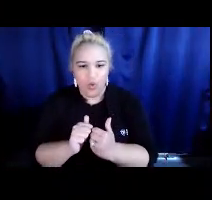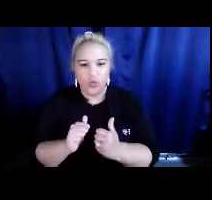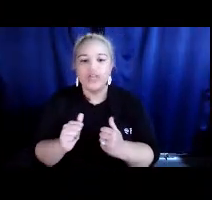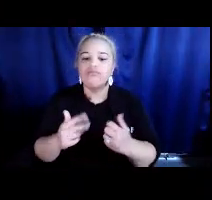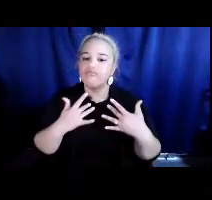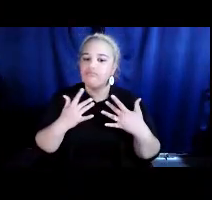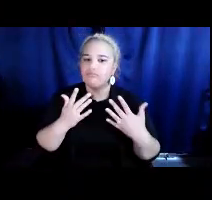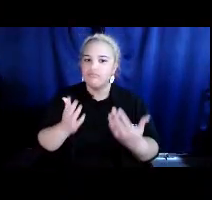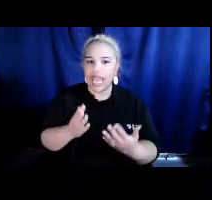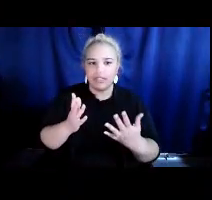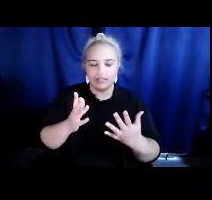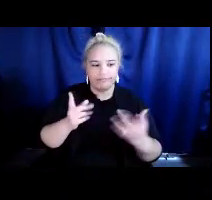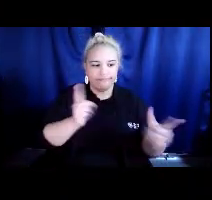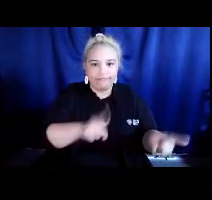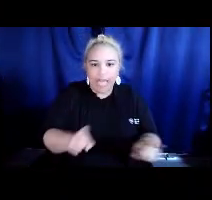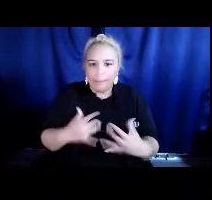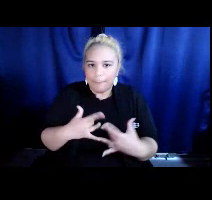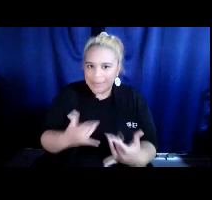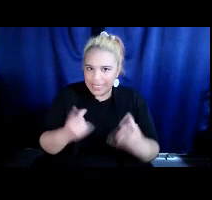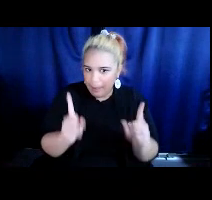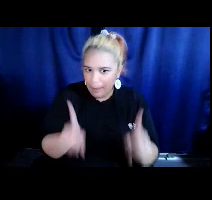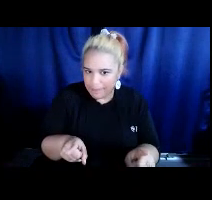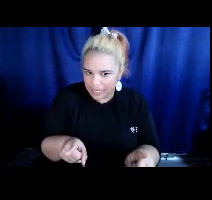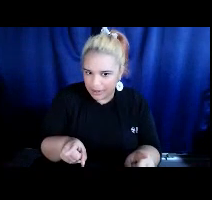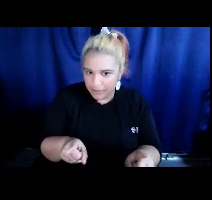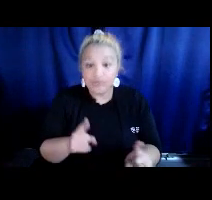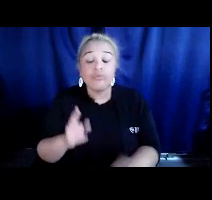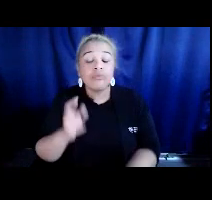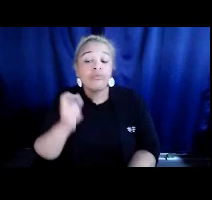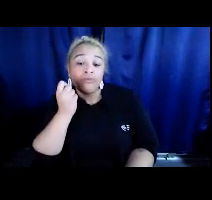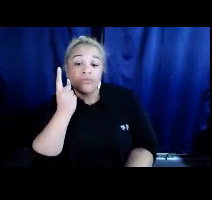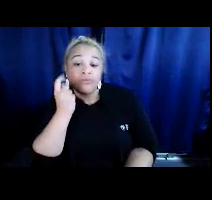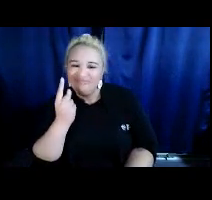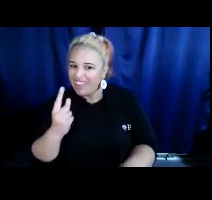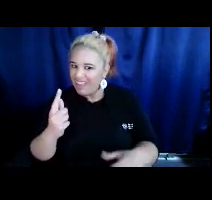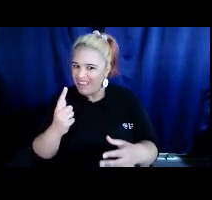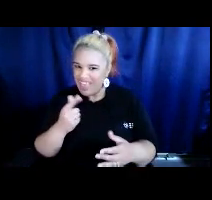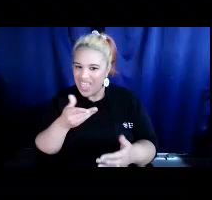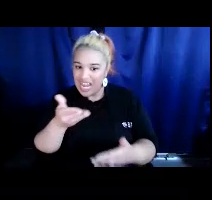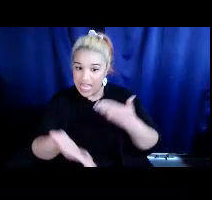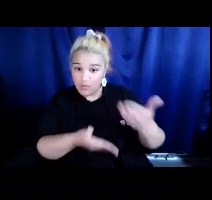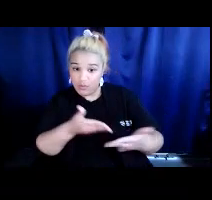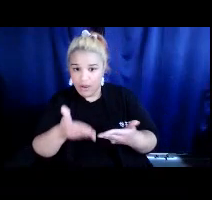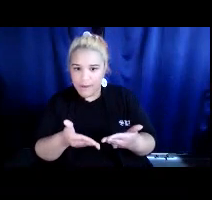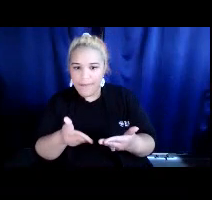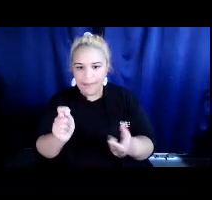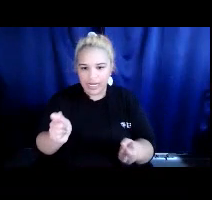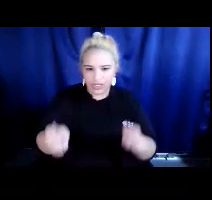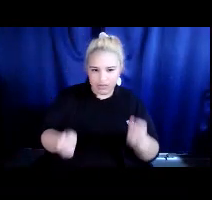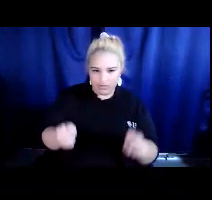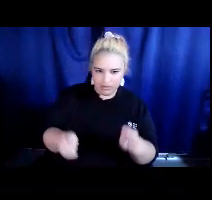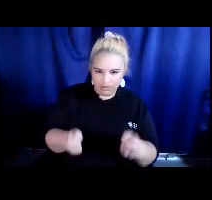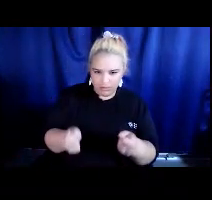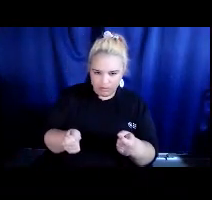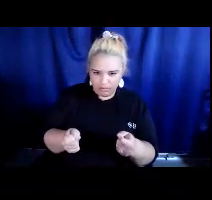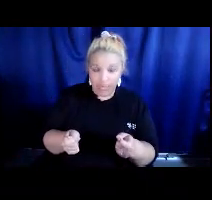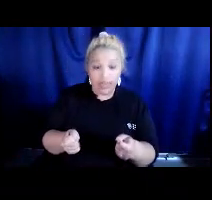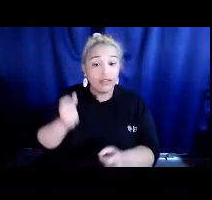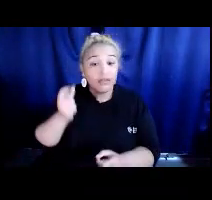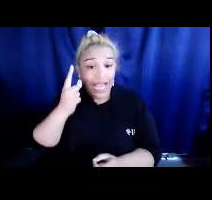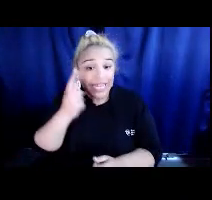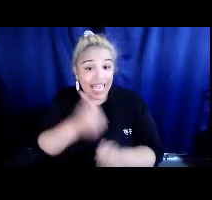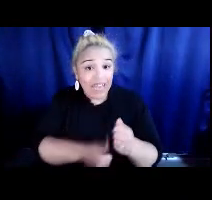employment. It's important to know that not every person with a disability needs an accommodation. However, when